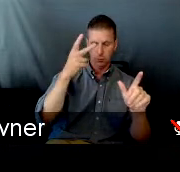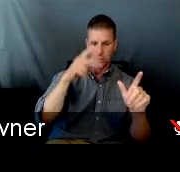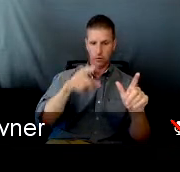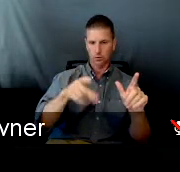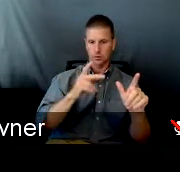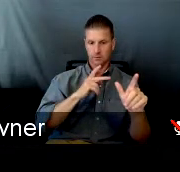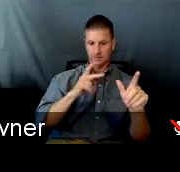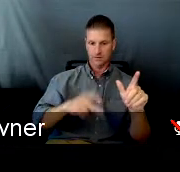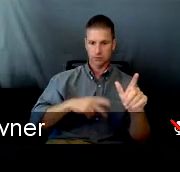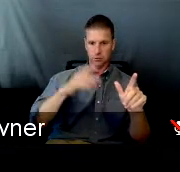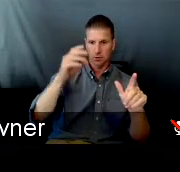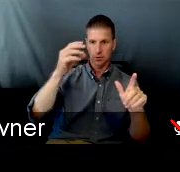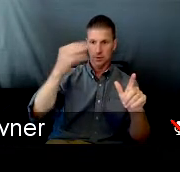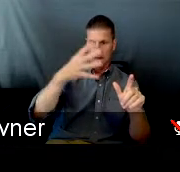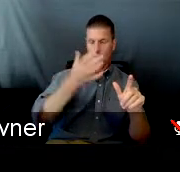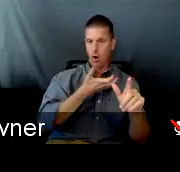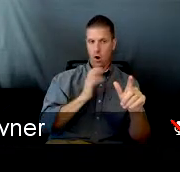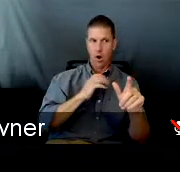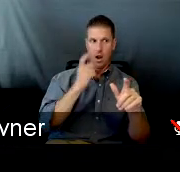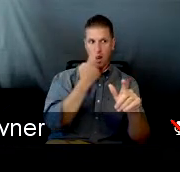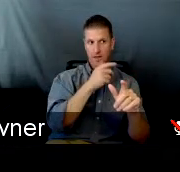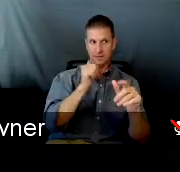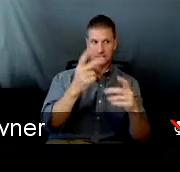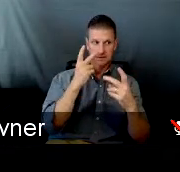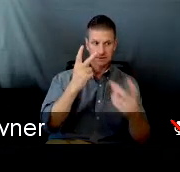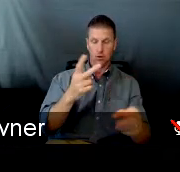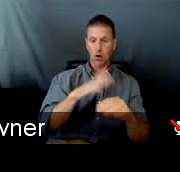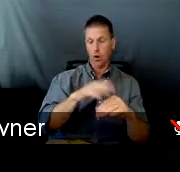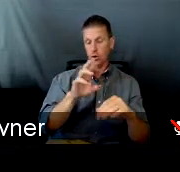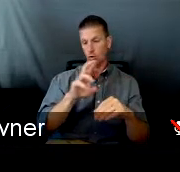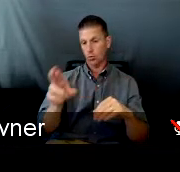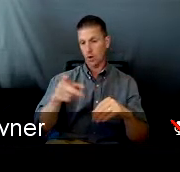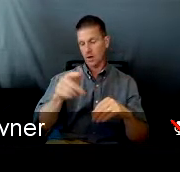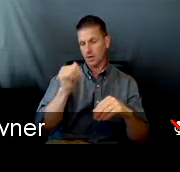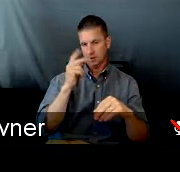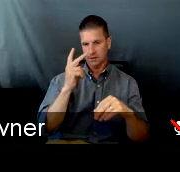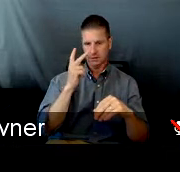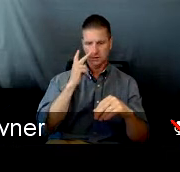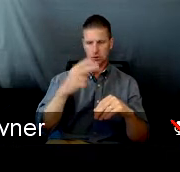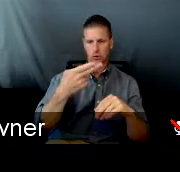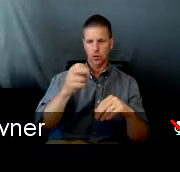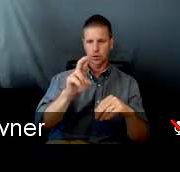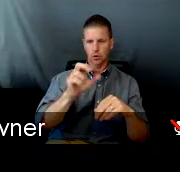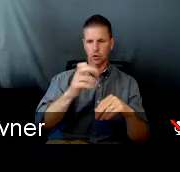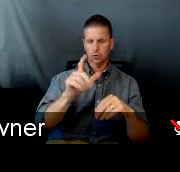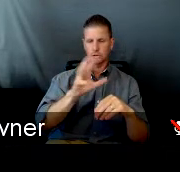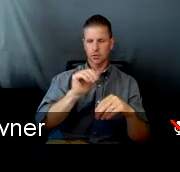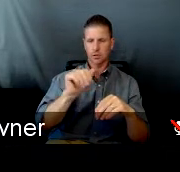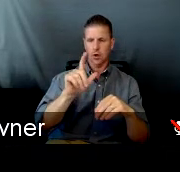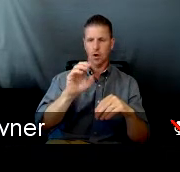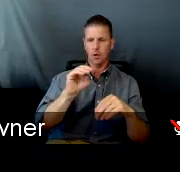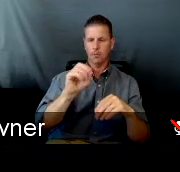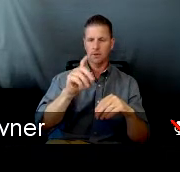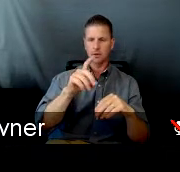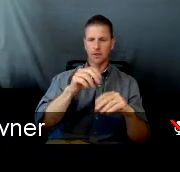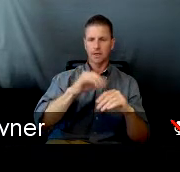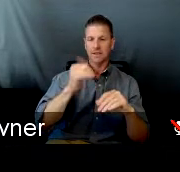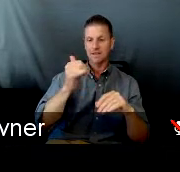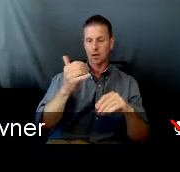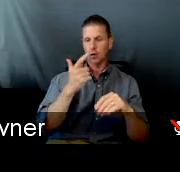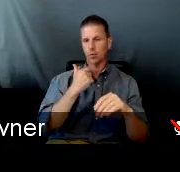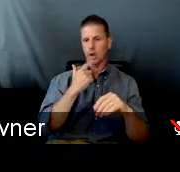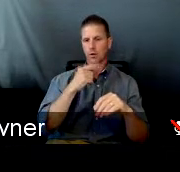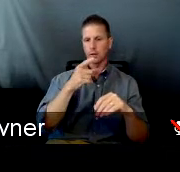light that our eyes can see. And then on the right, you can see the Herschel and ALMA images in yellow and red. These are